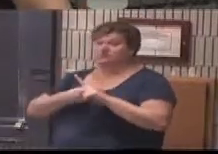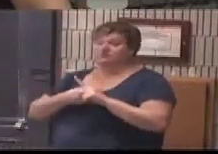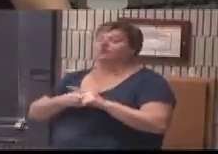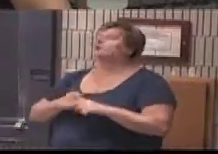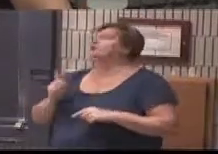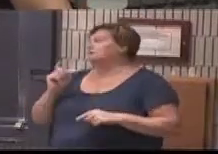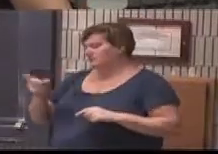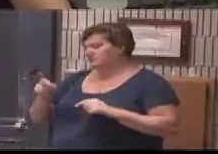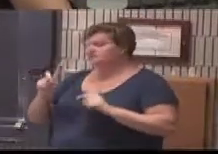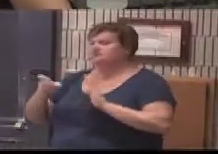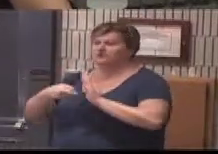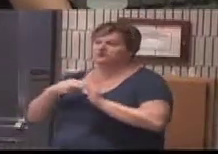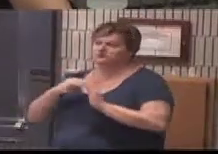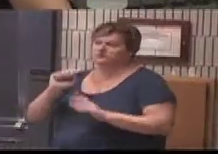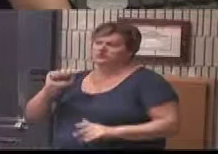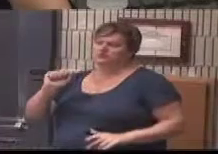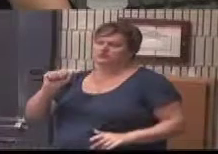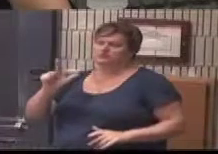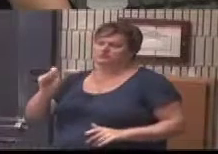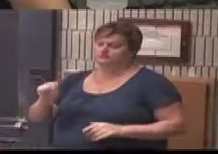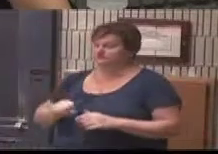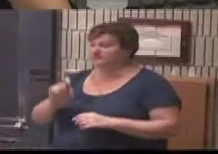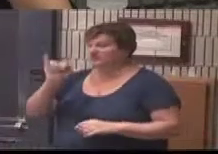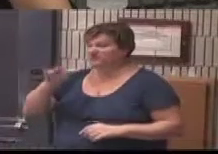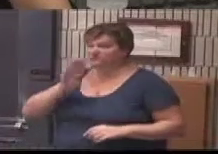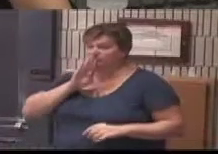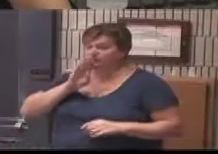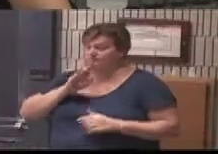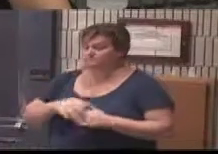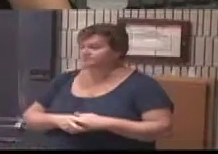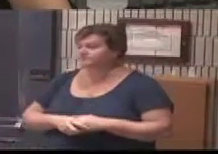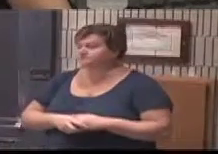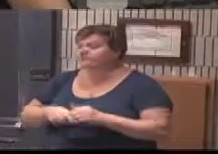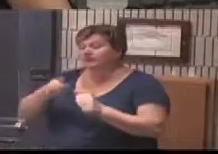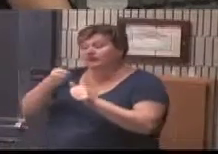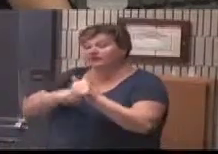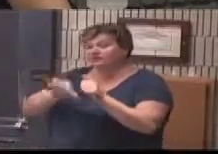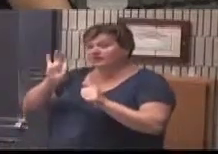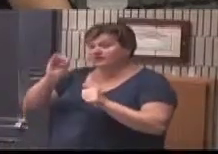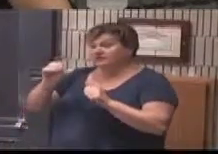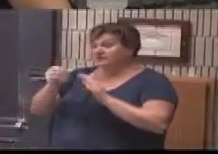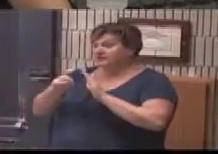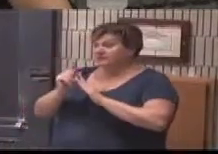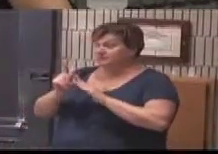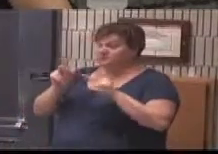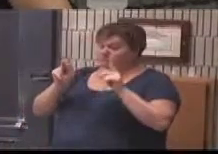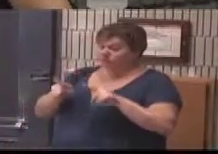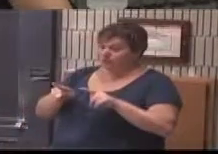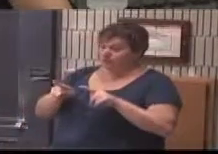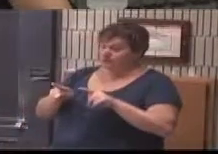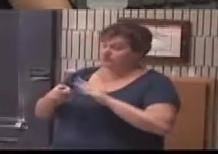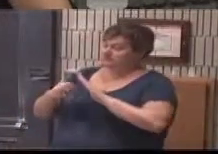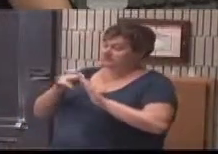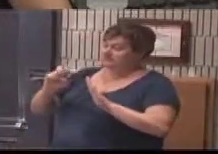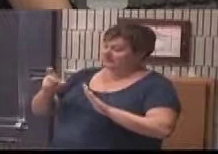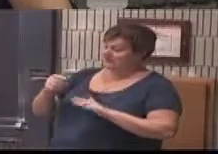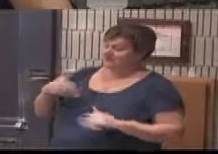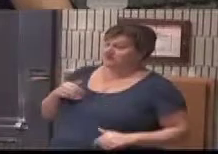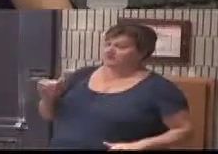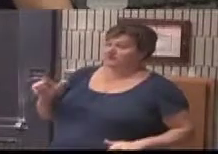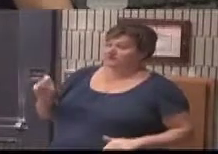of it. Every 90 minutes, someone is diagnosed with ALS, and every 90 minutes, someone loses their life to